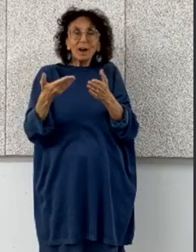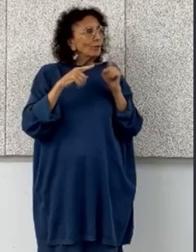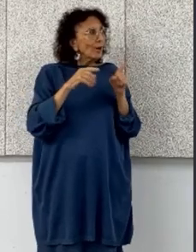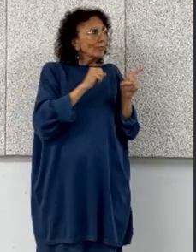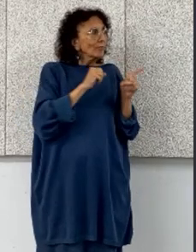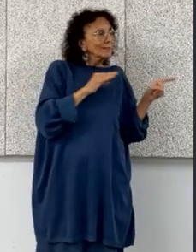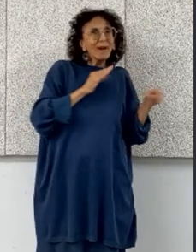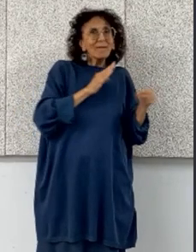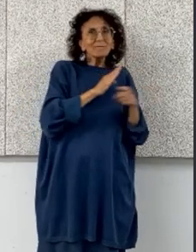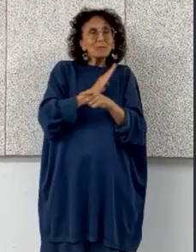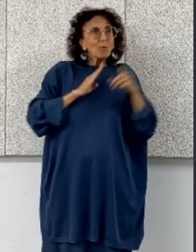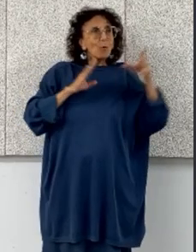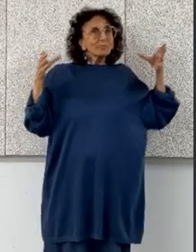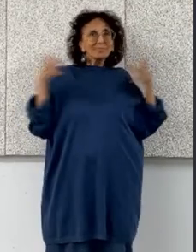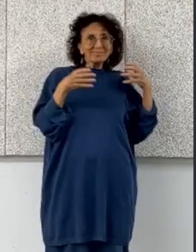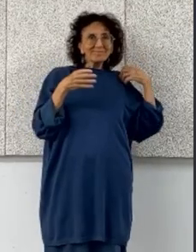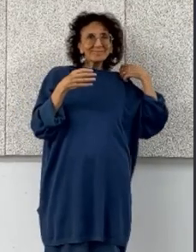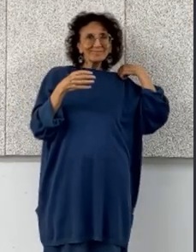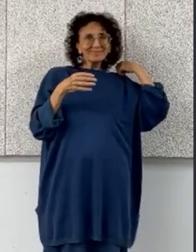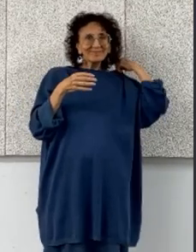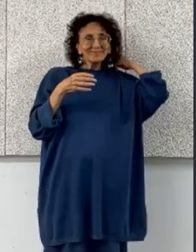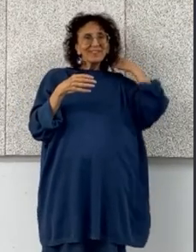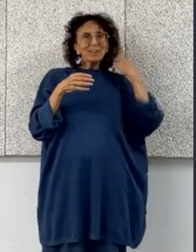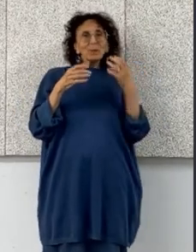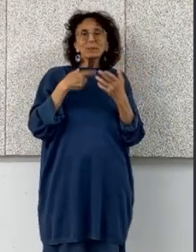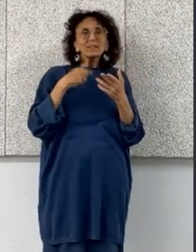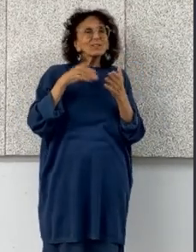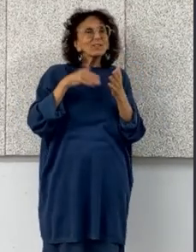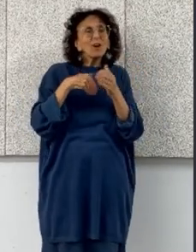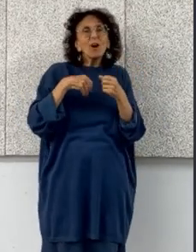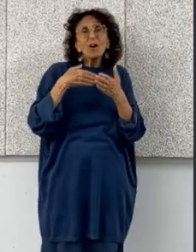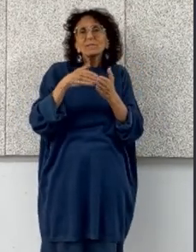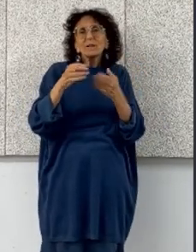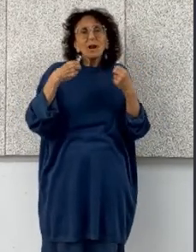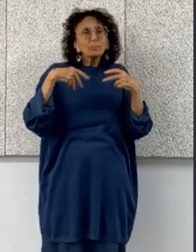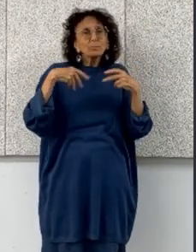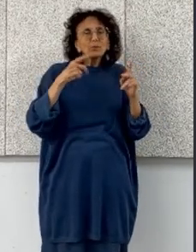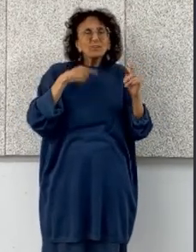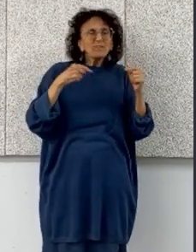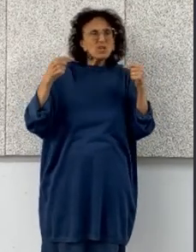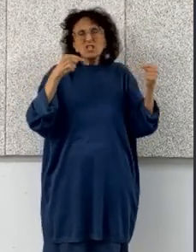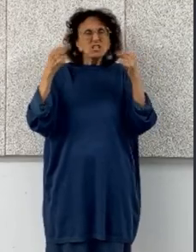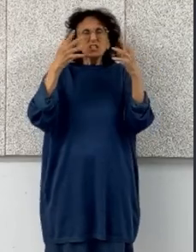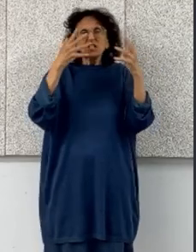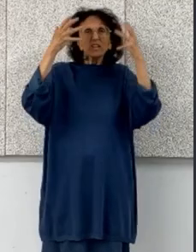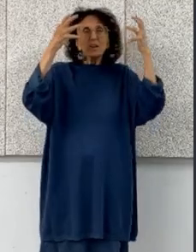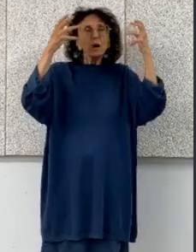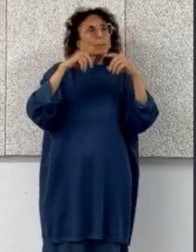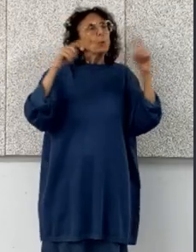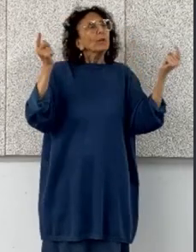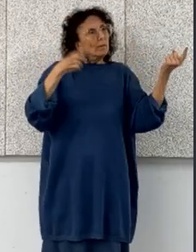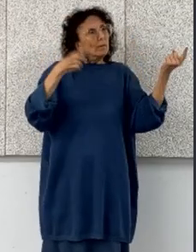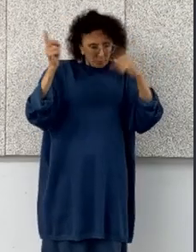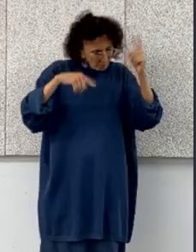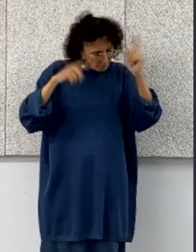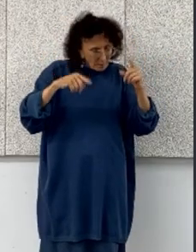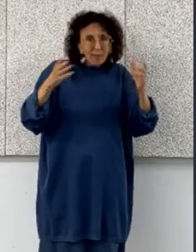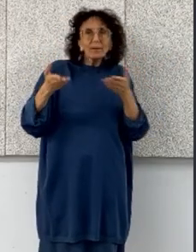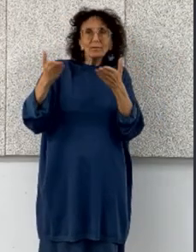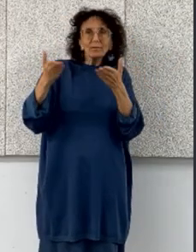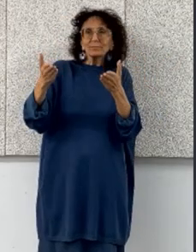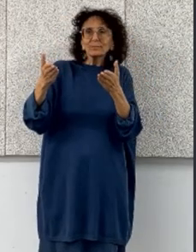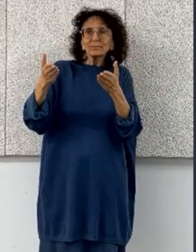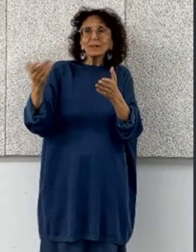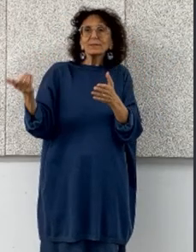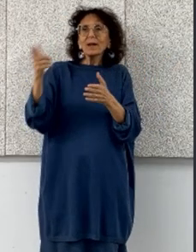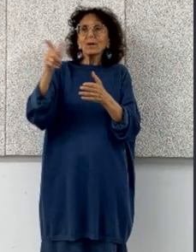where there's so often an opportunity for divisiveness, which is not productive. Yeah. We have time for one